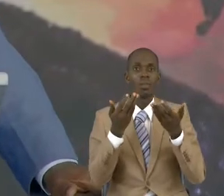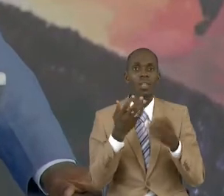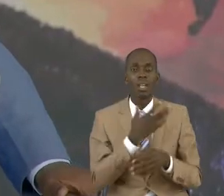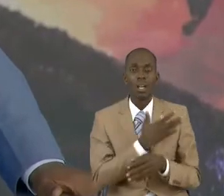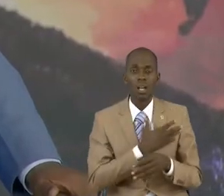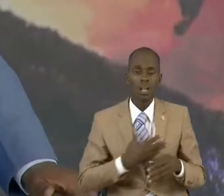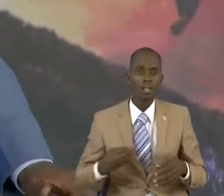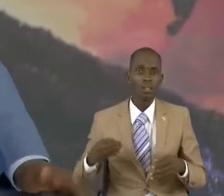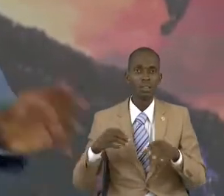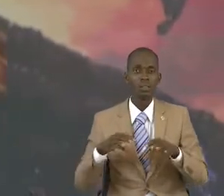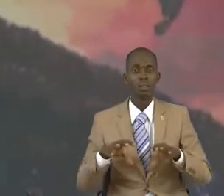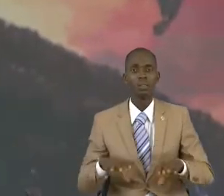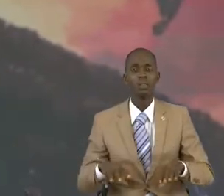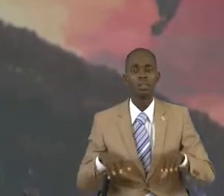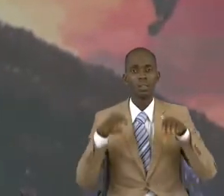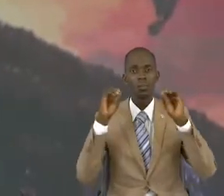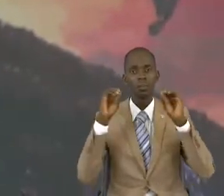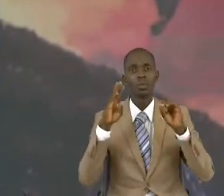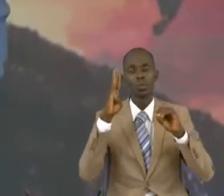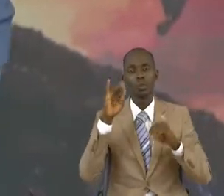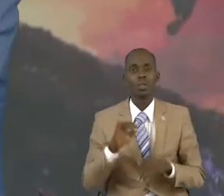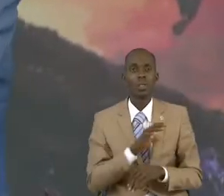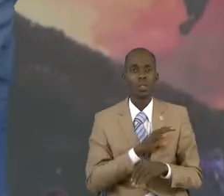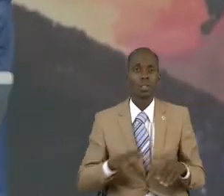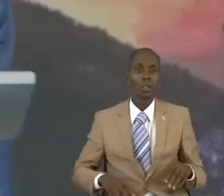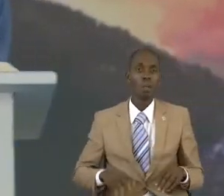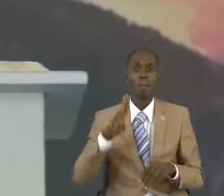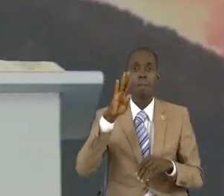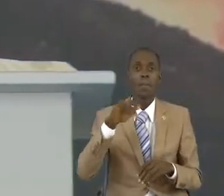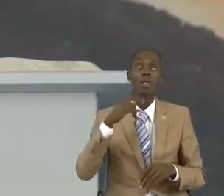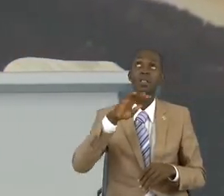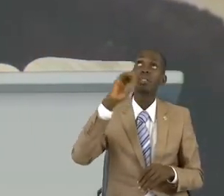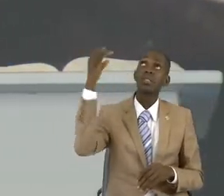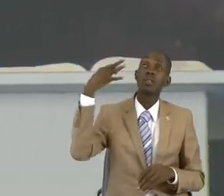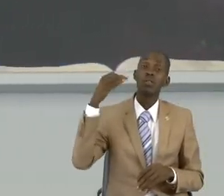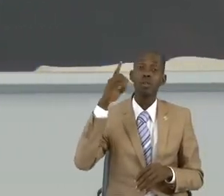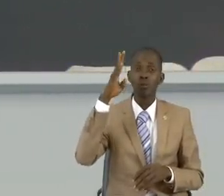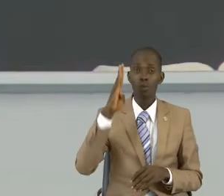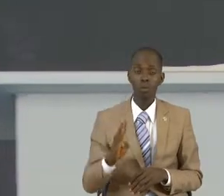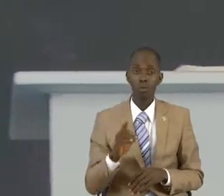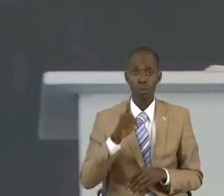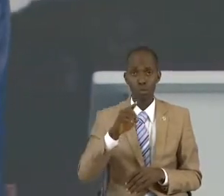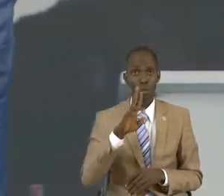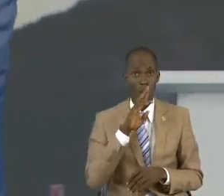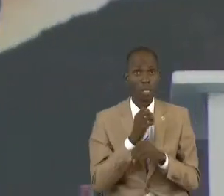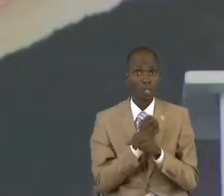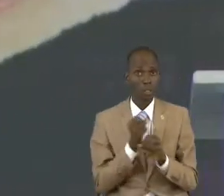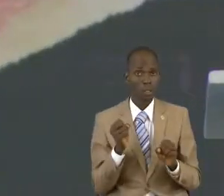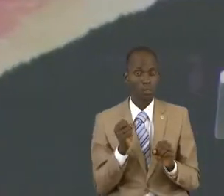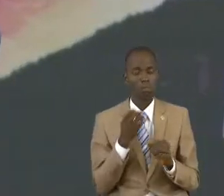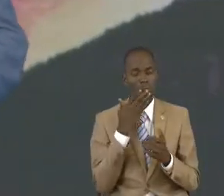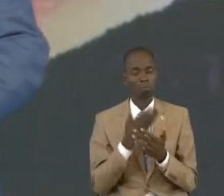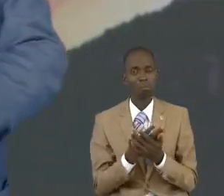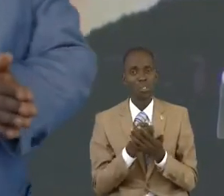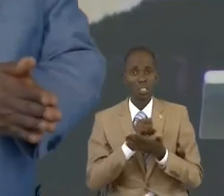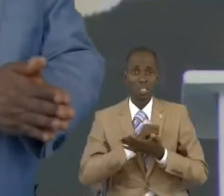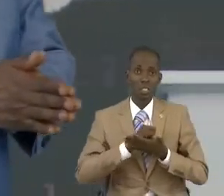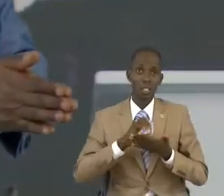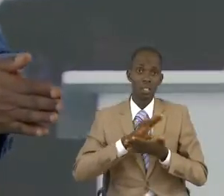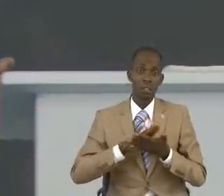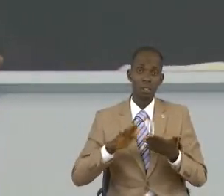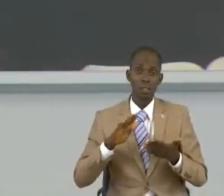Christ. By the grace of God, you're saved. You're sanctified. You're